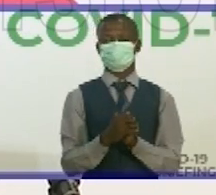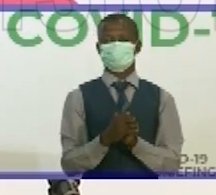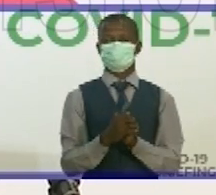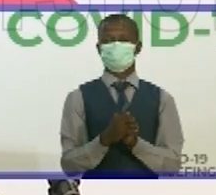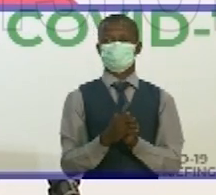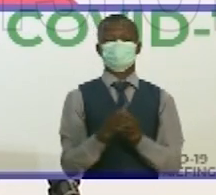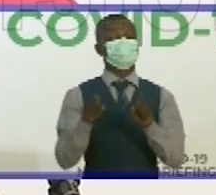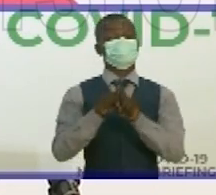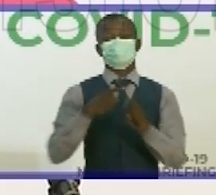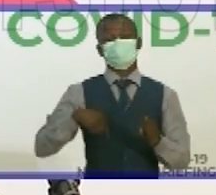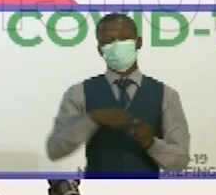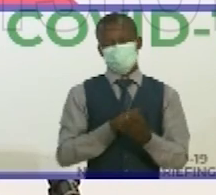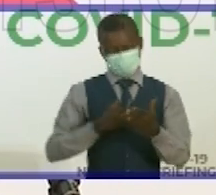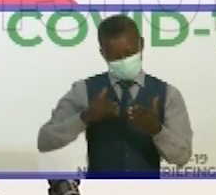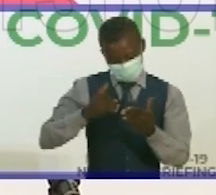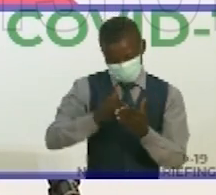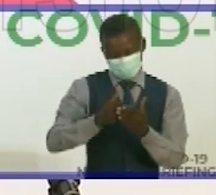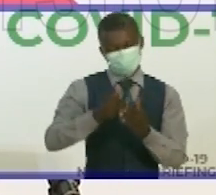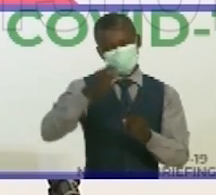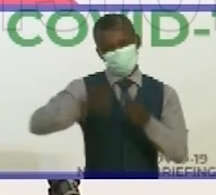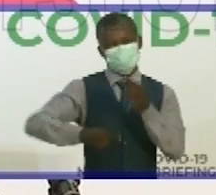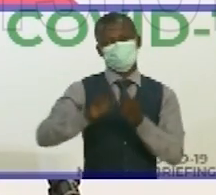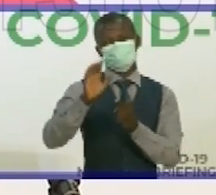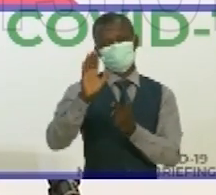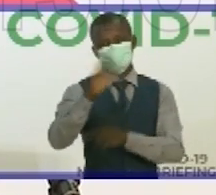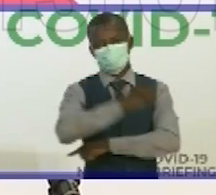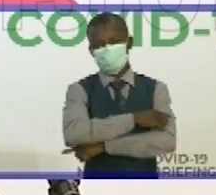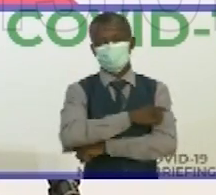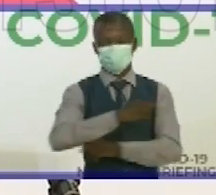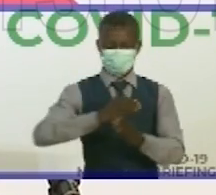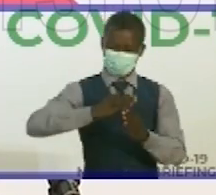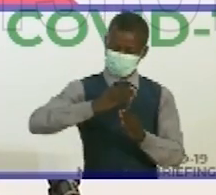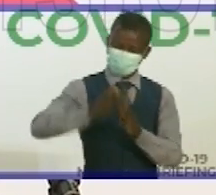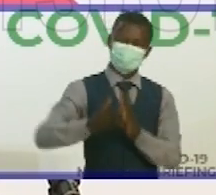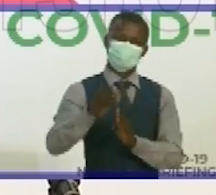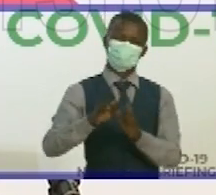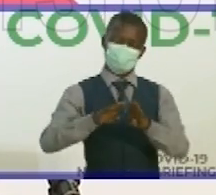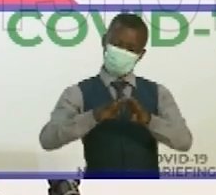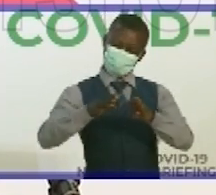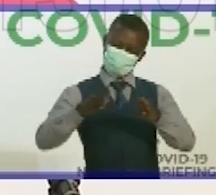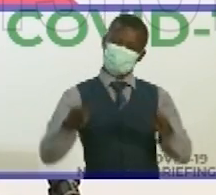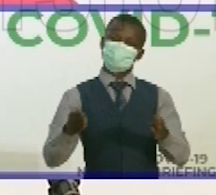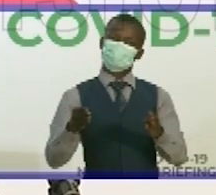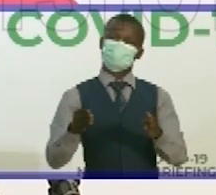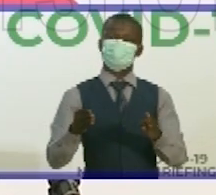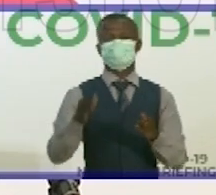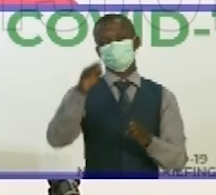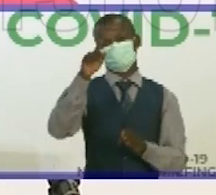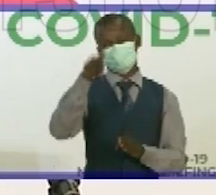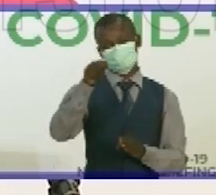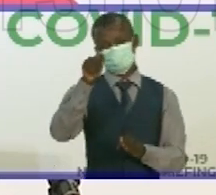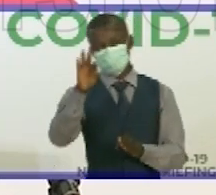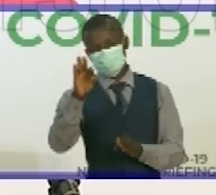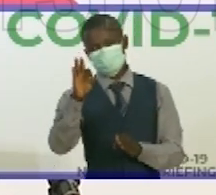As we approach the last 5 days to the end of this eased lockdown phase, the Presidential Task Force